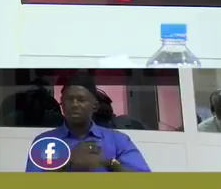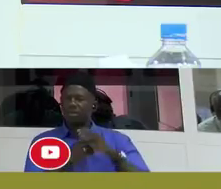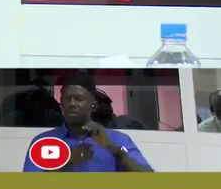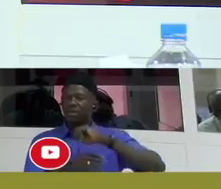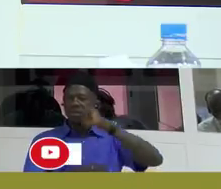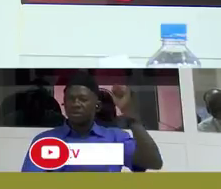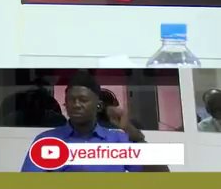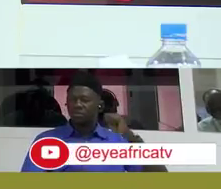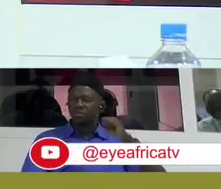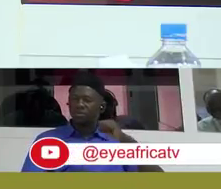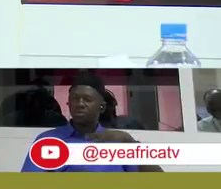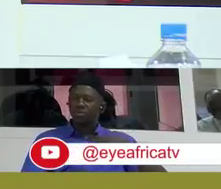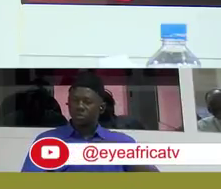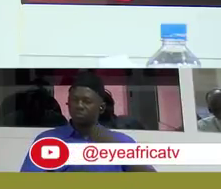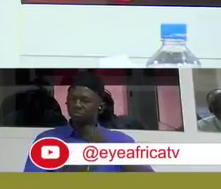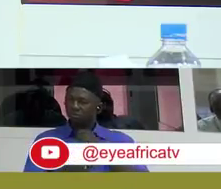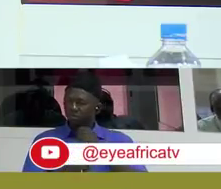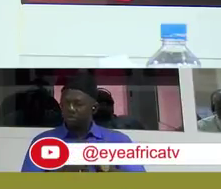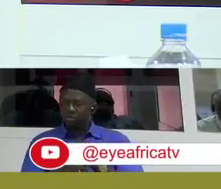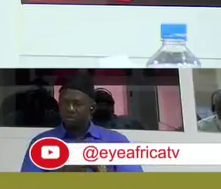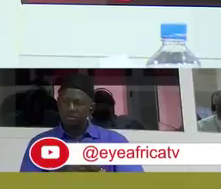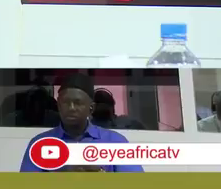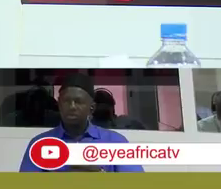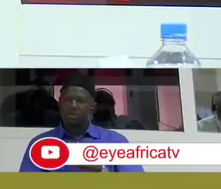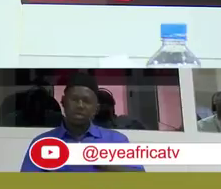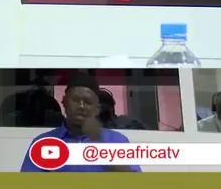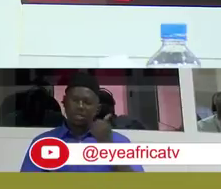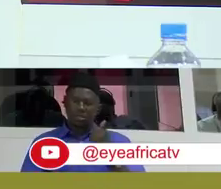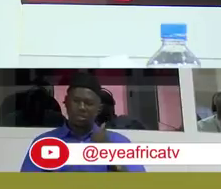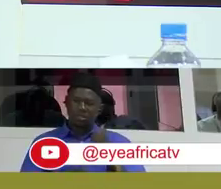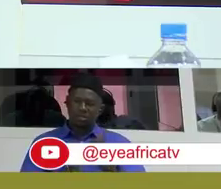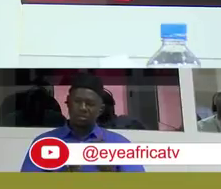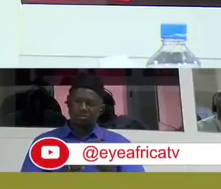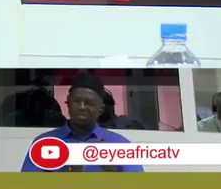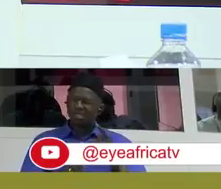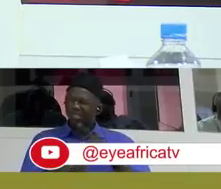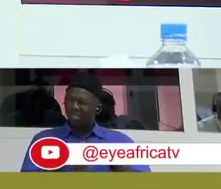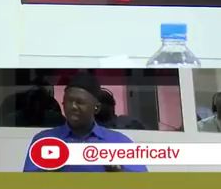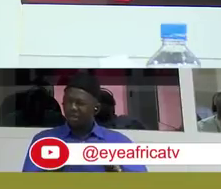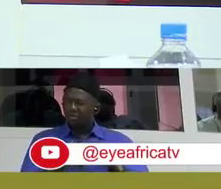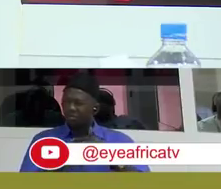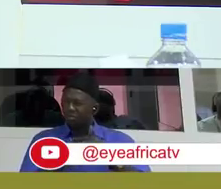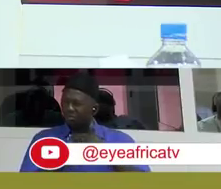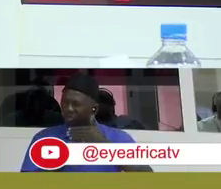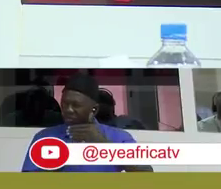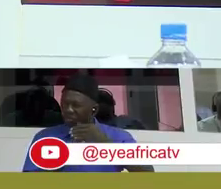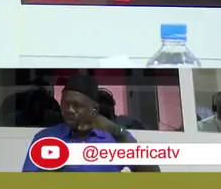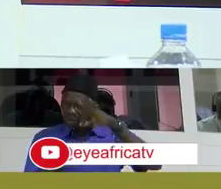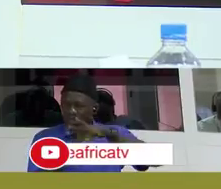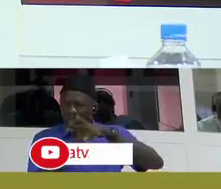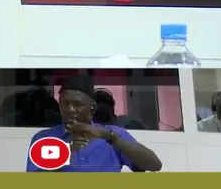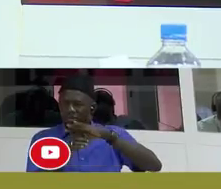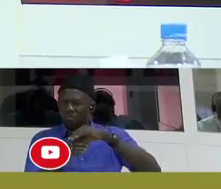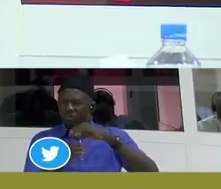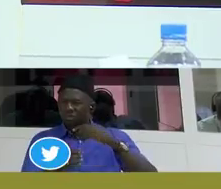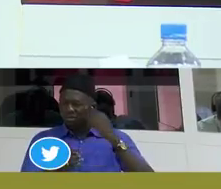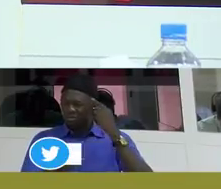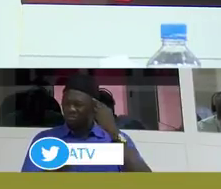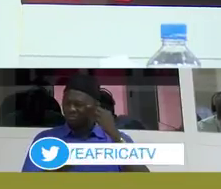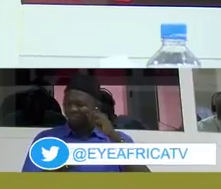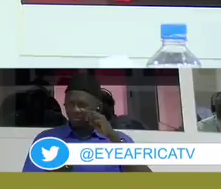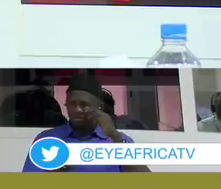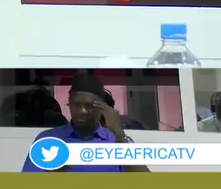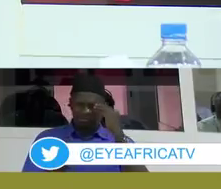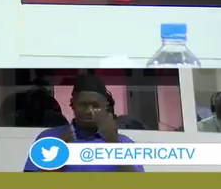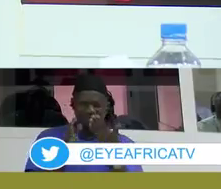were making, and the approaching elections with diverted attention. You